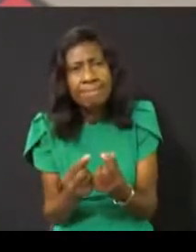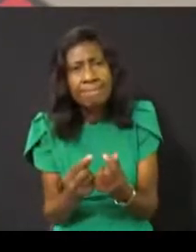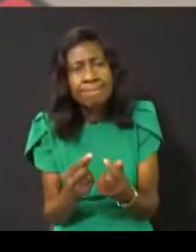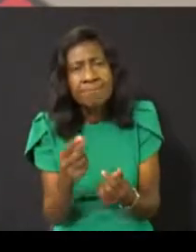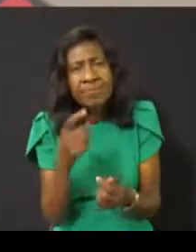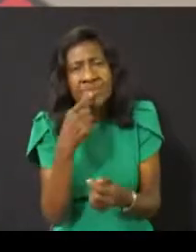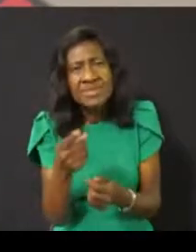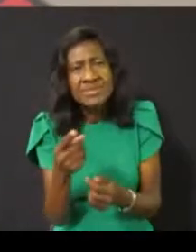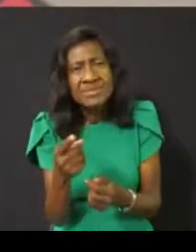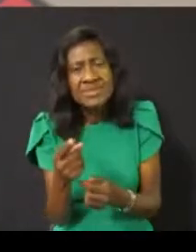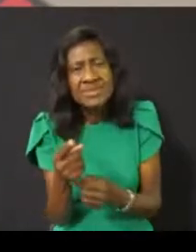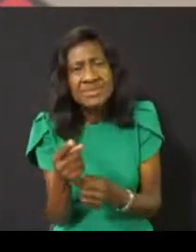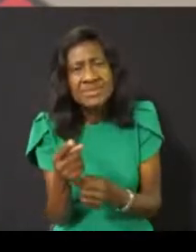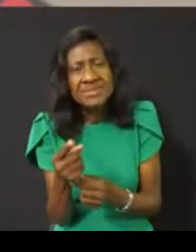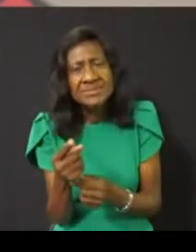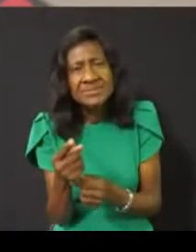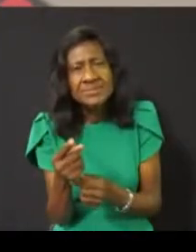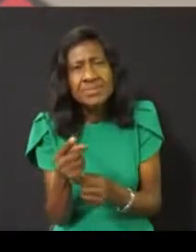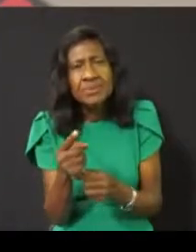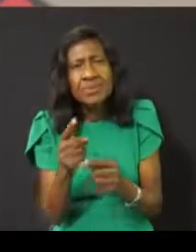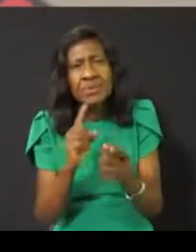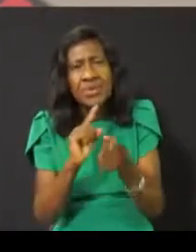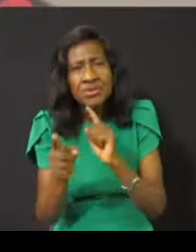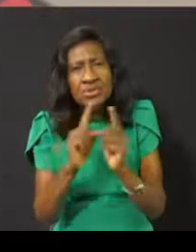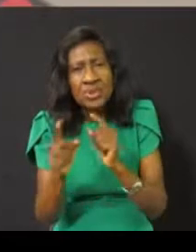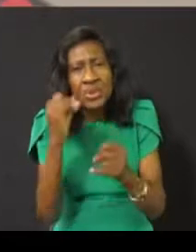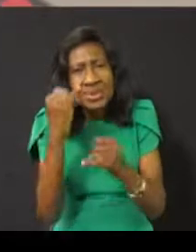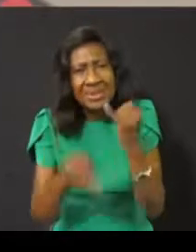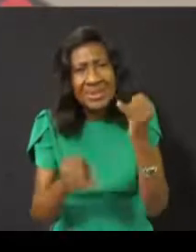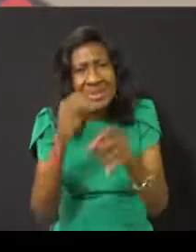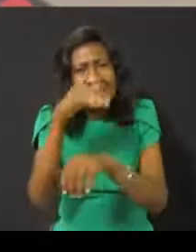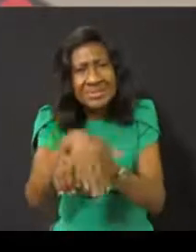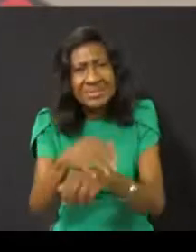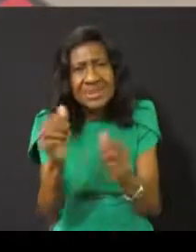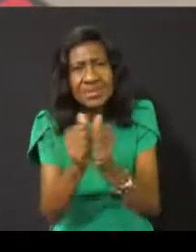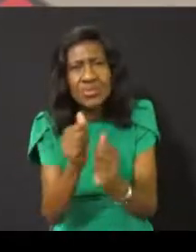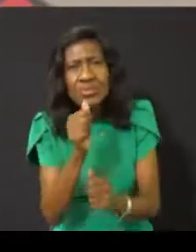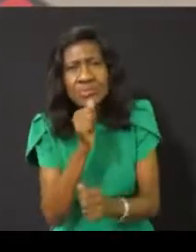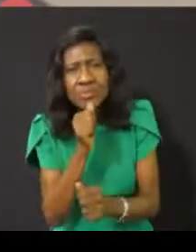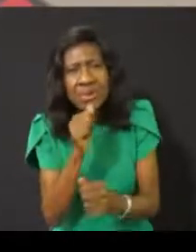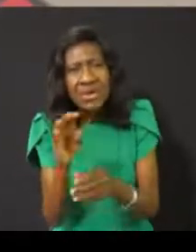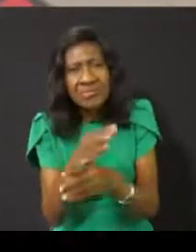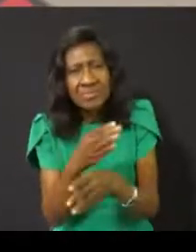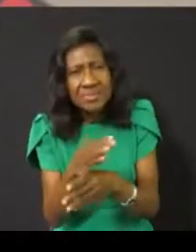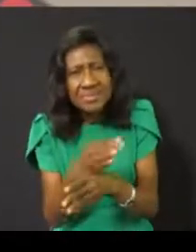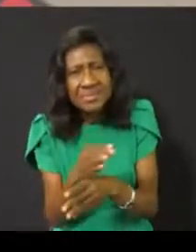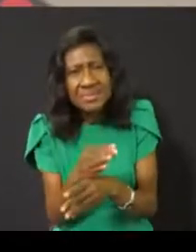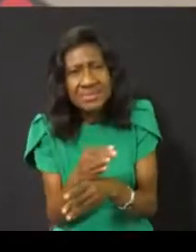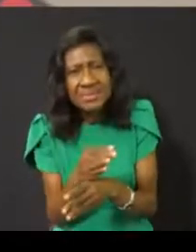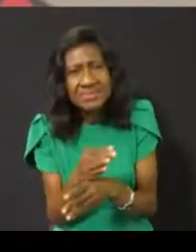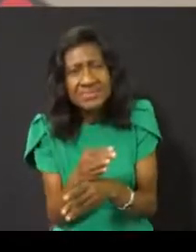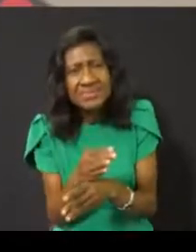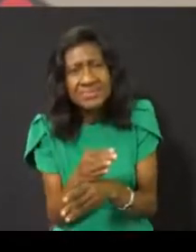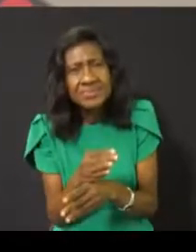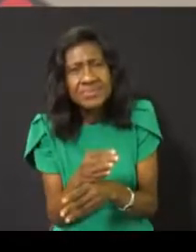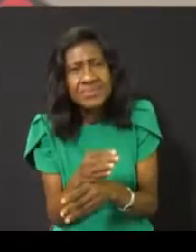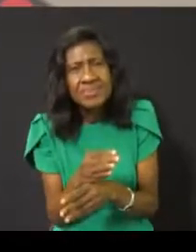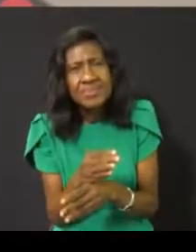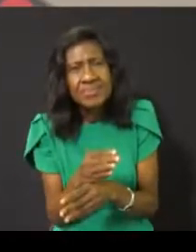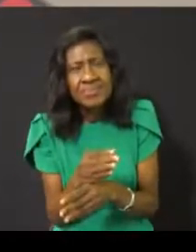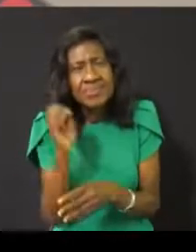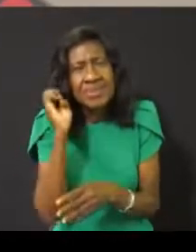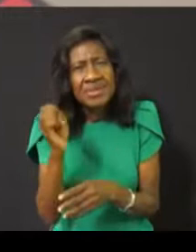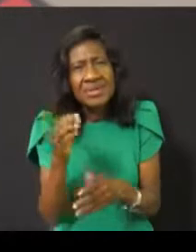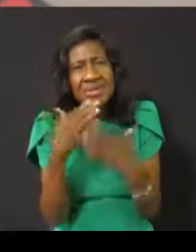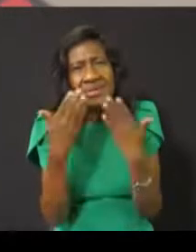We in our discussions last night with the private sector, which as I said earlier, I thank